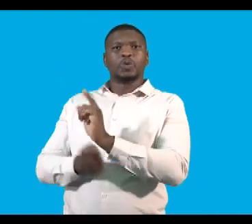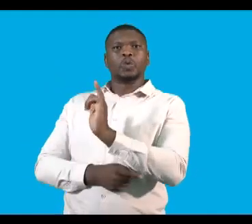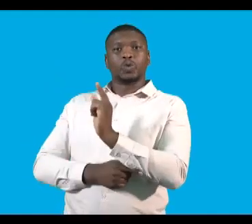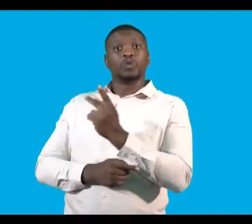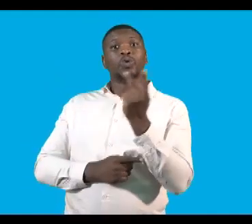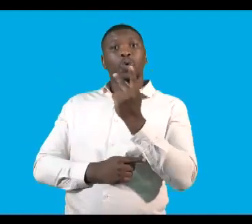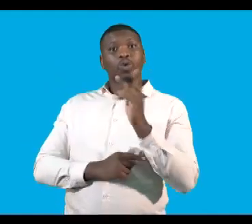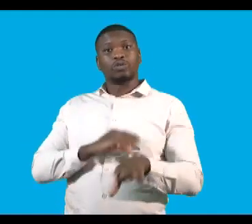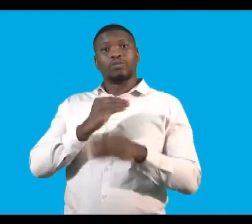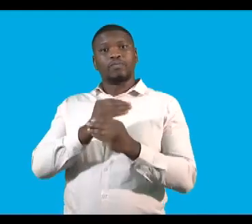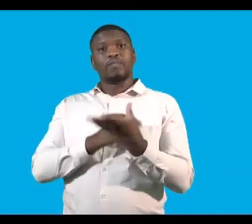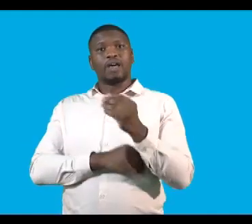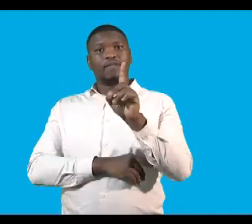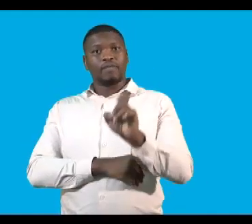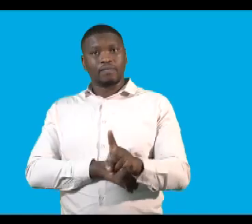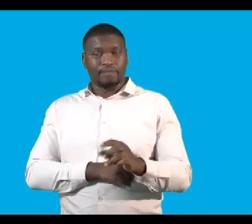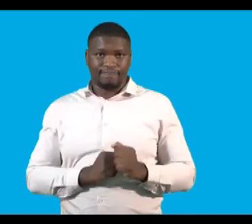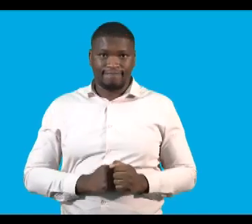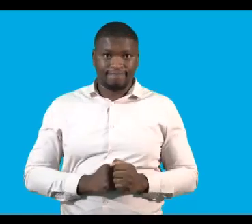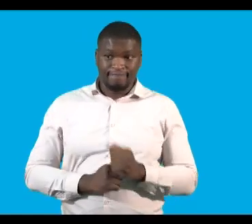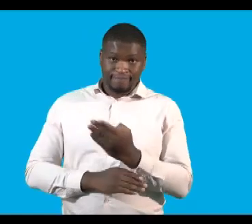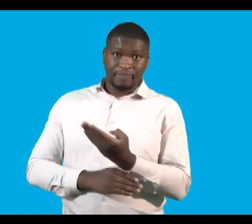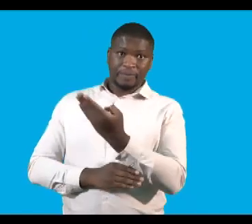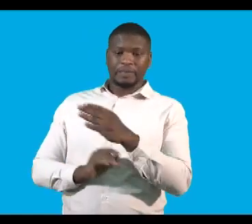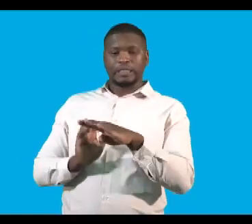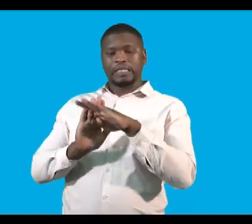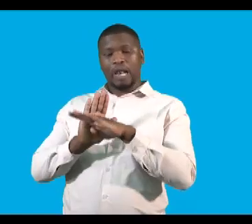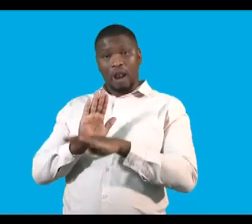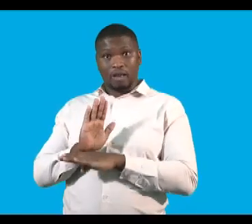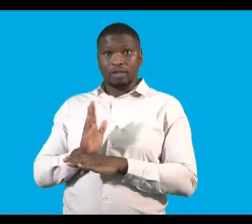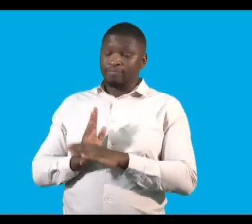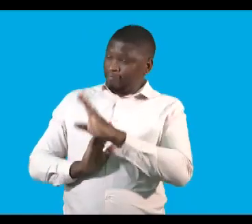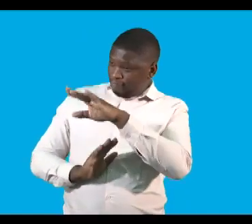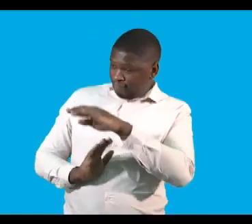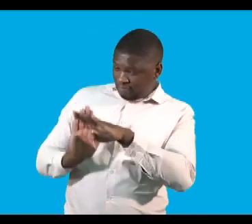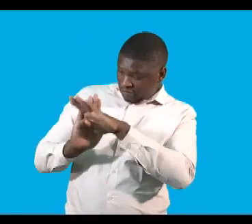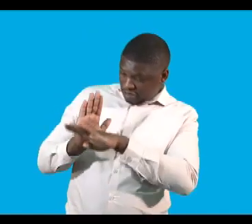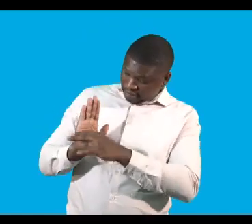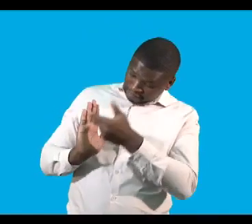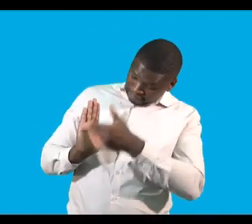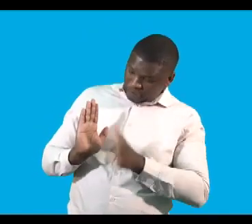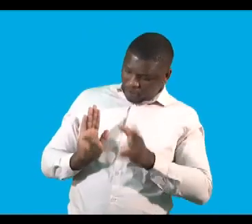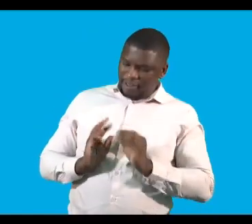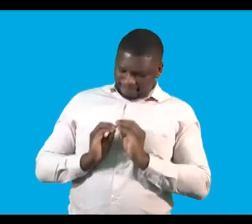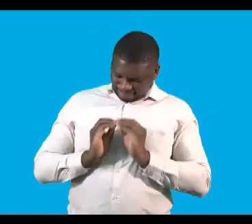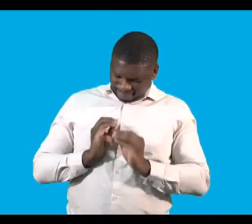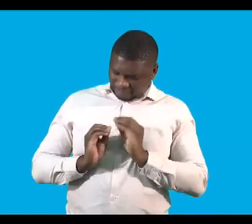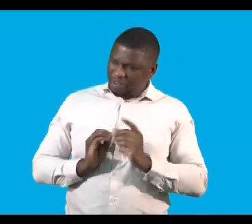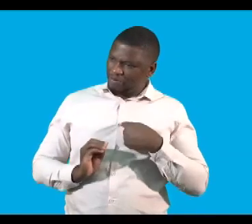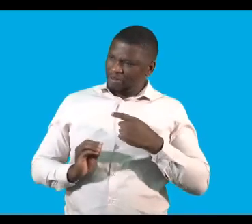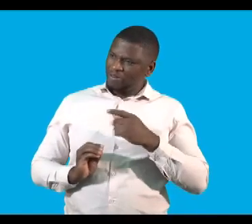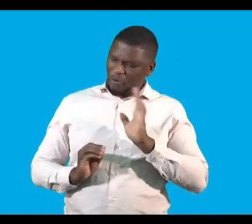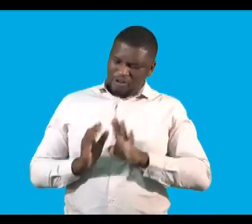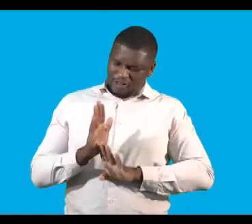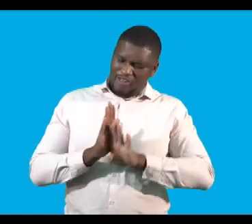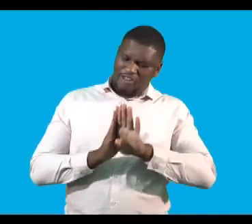towards Lucy. There's also an exclamation mark. This is the list of things in my life that I'm going to correct. I'm